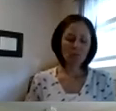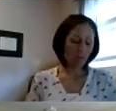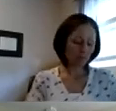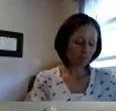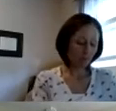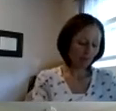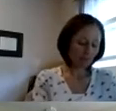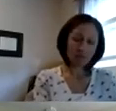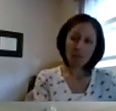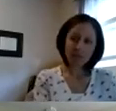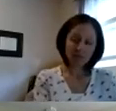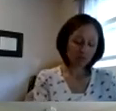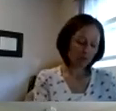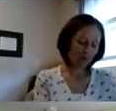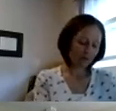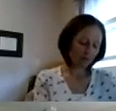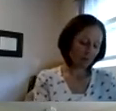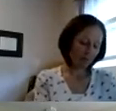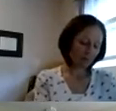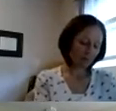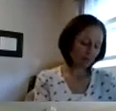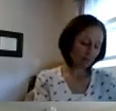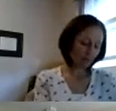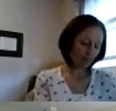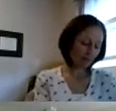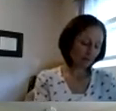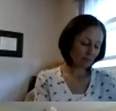fact, Kay Vandell, our arts grant specialist,